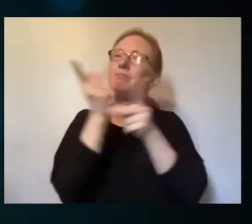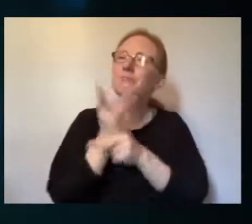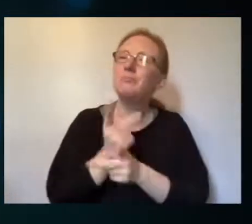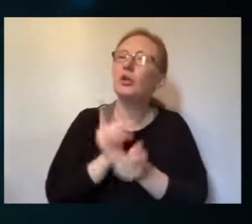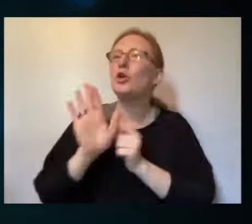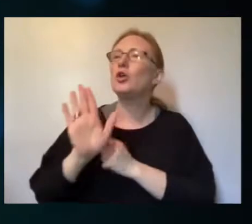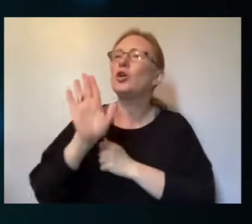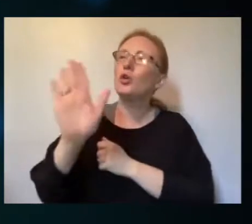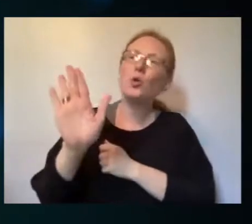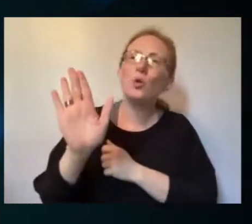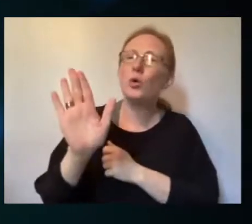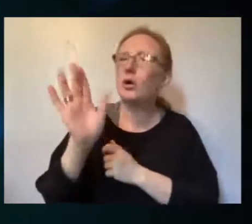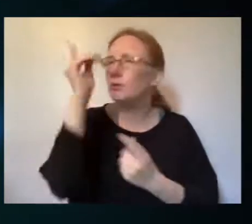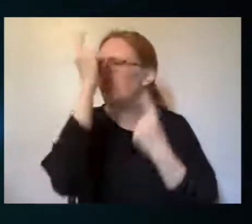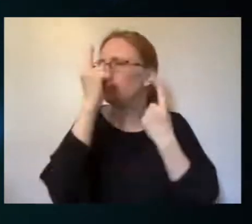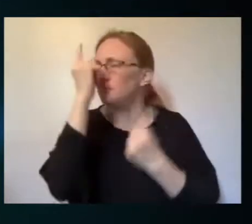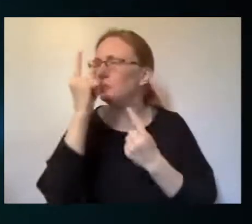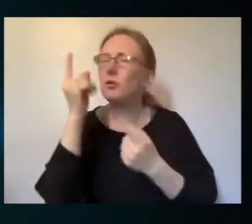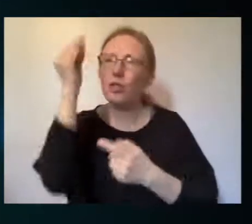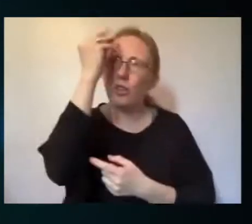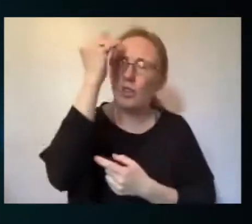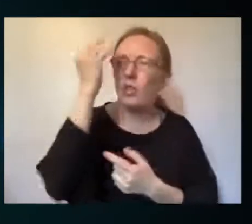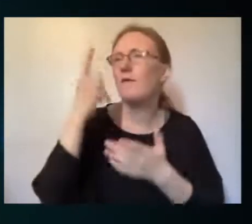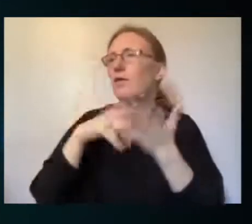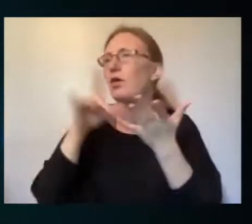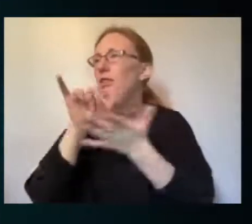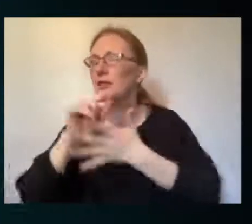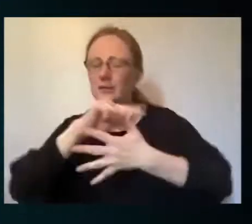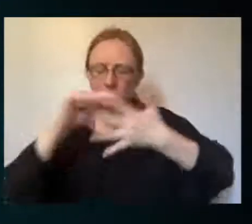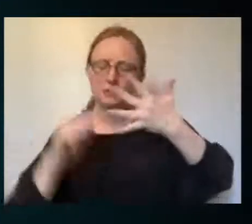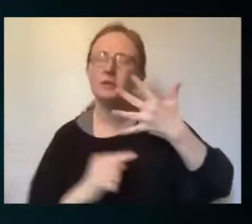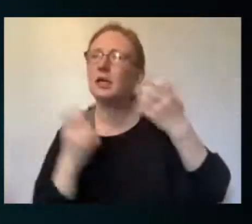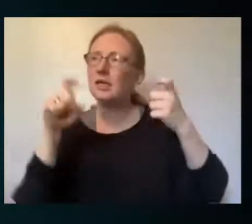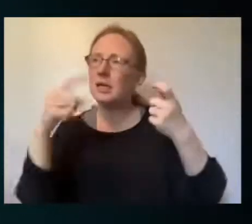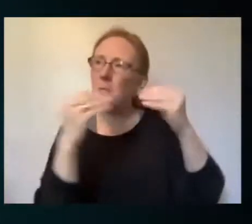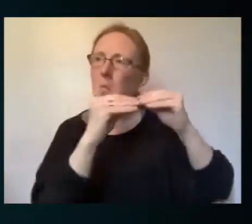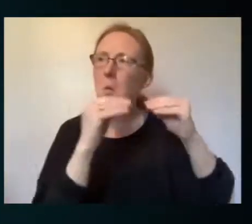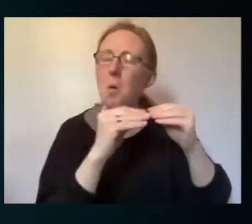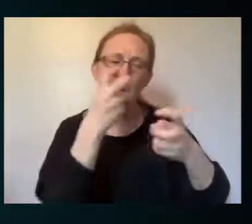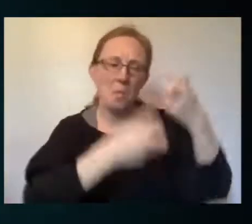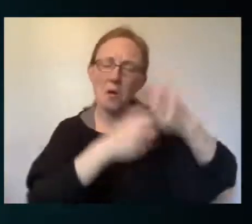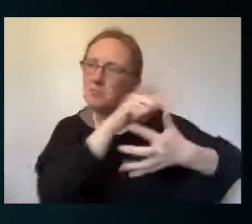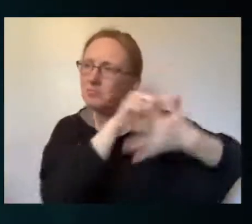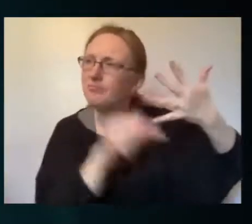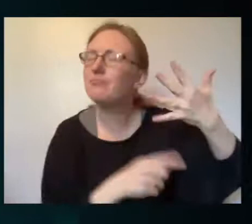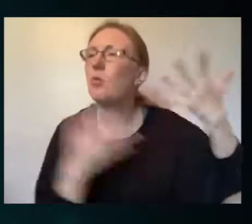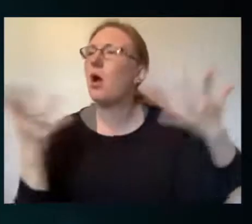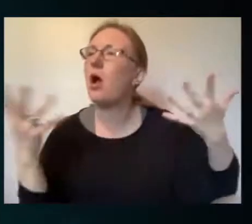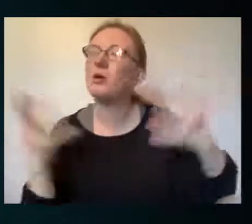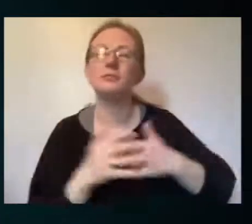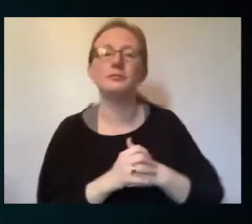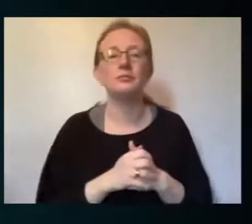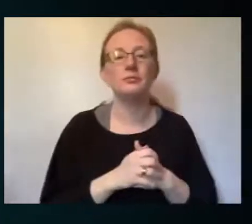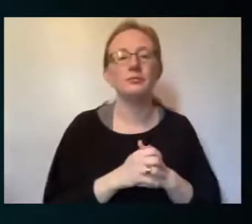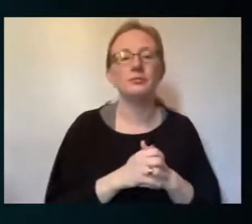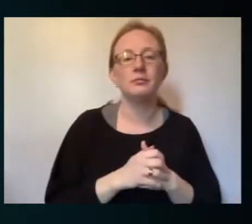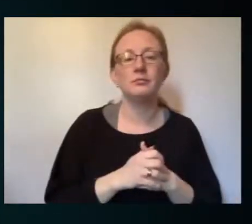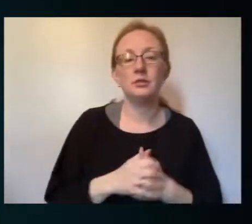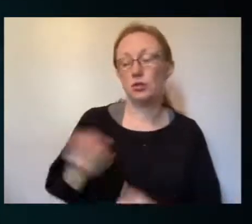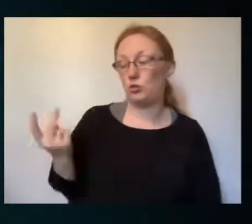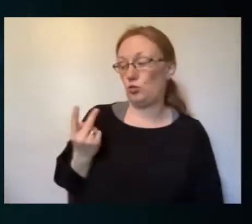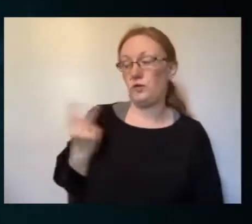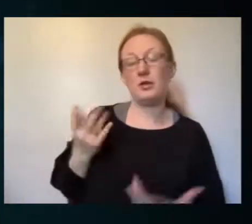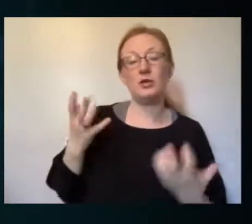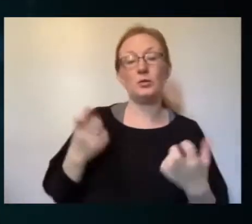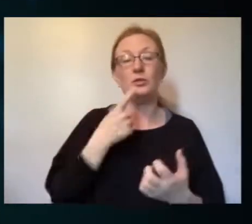context of infrastructure in equity in today's session. And Neha and I just want to once again give a big shout